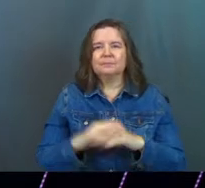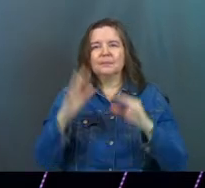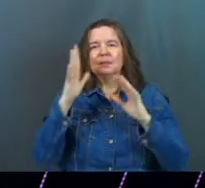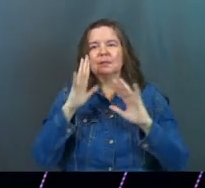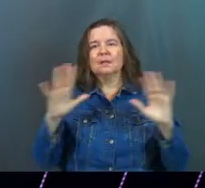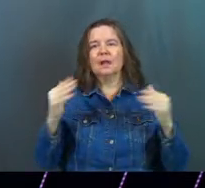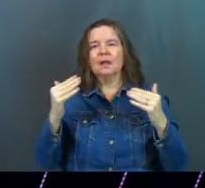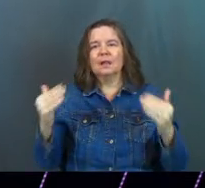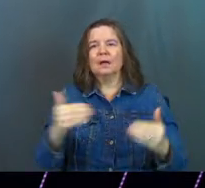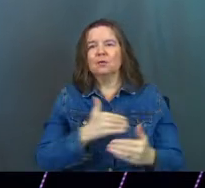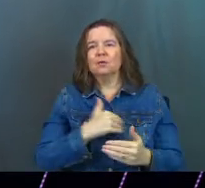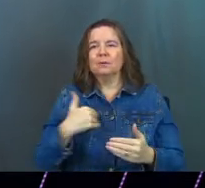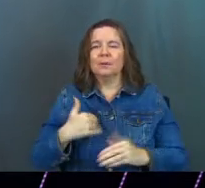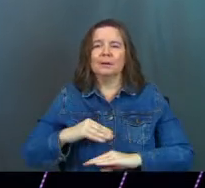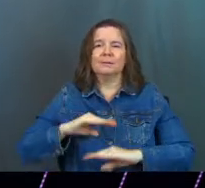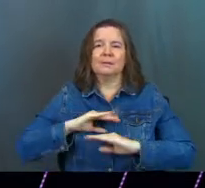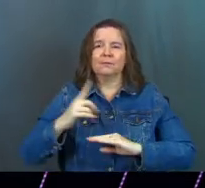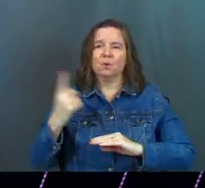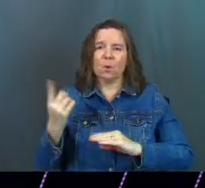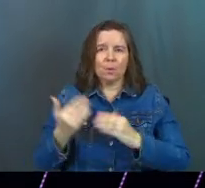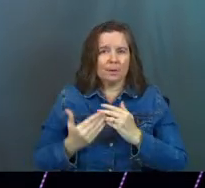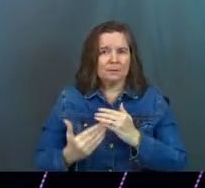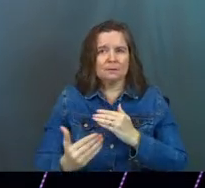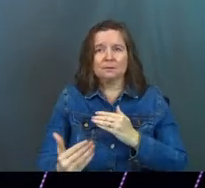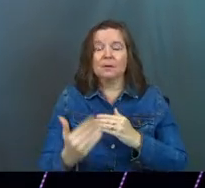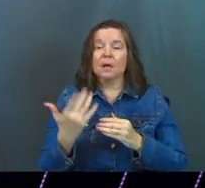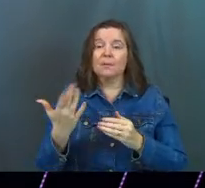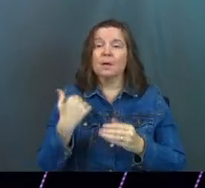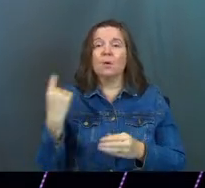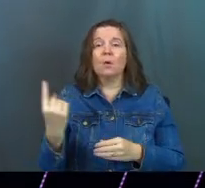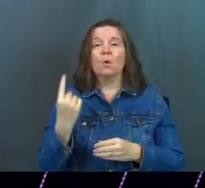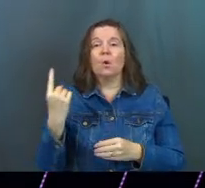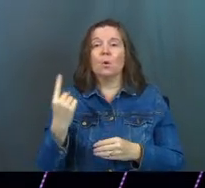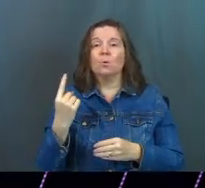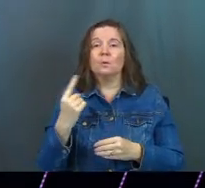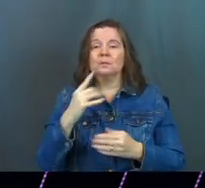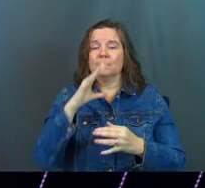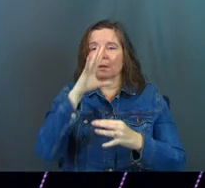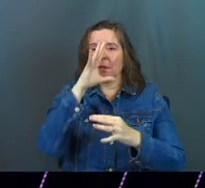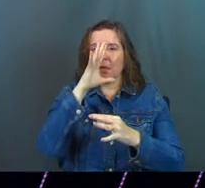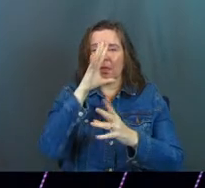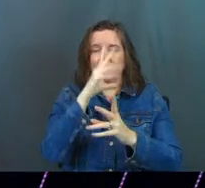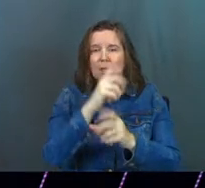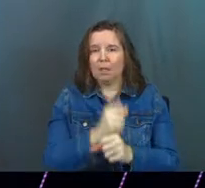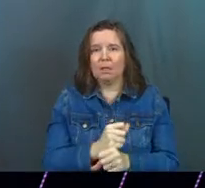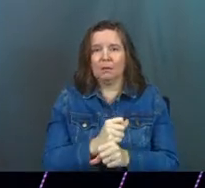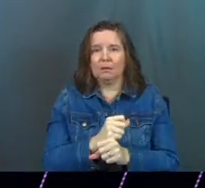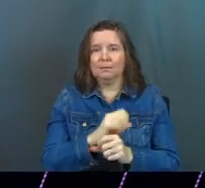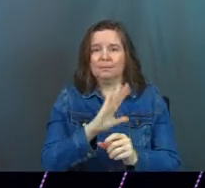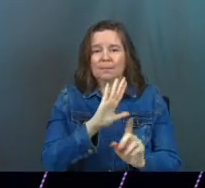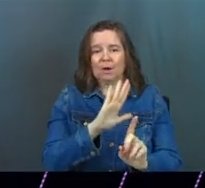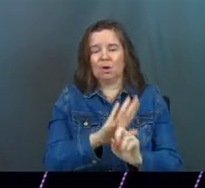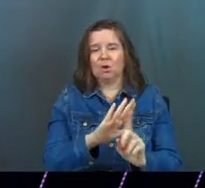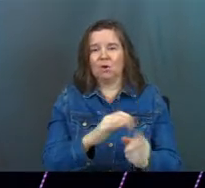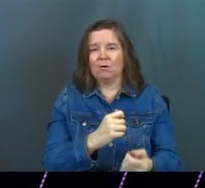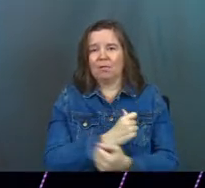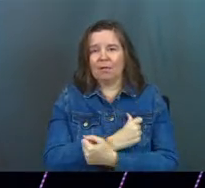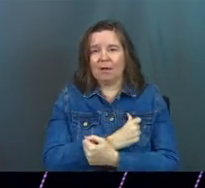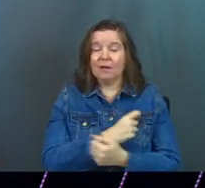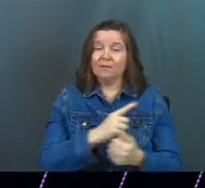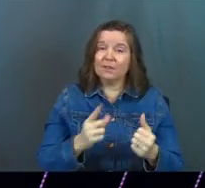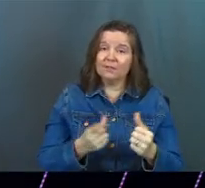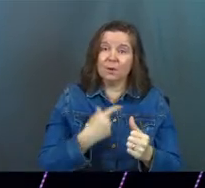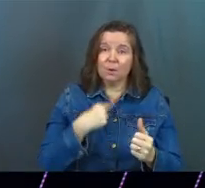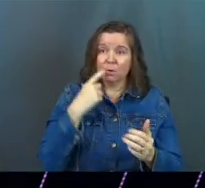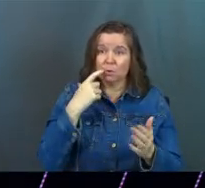graceful doe. Let her breast satisfy you always, and may you always be captivated by her love. The first